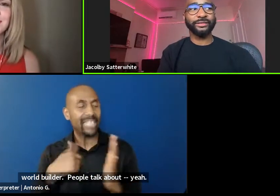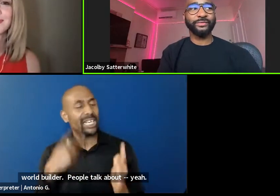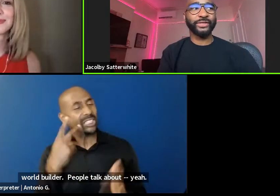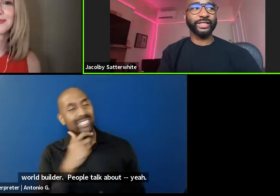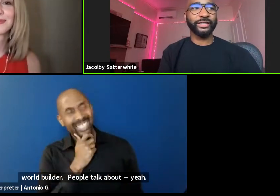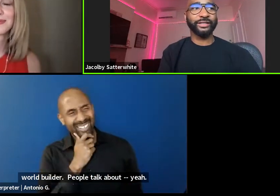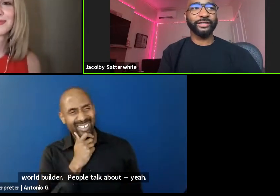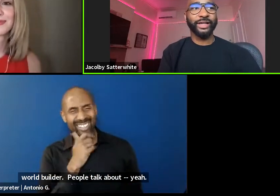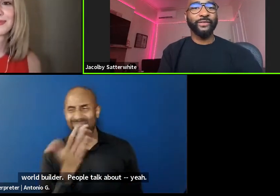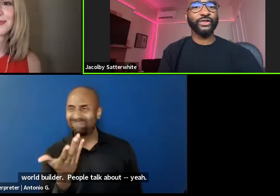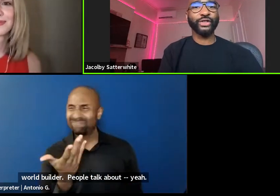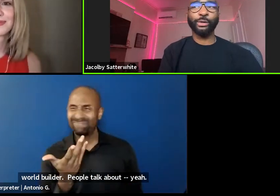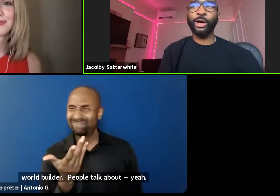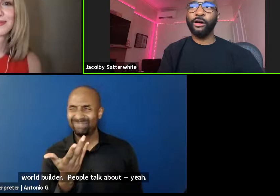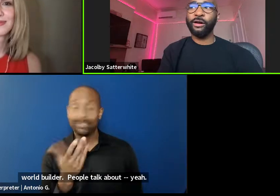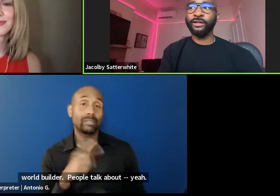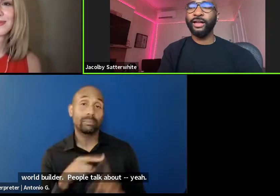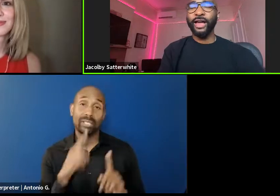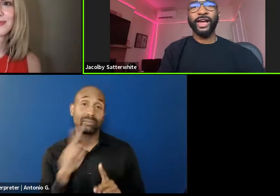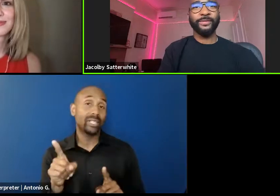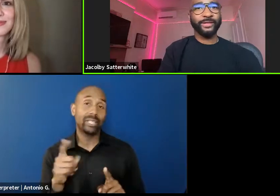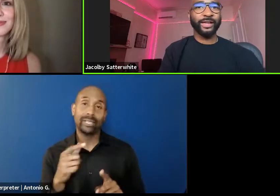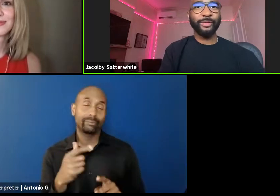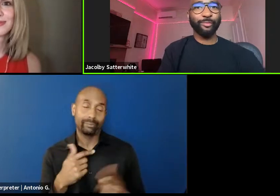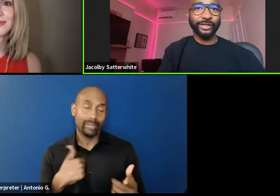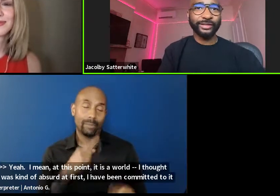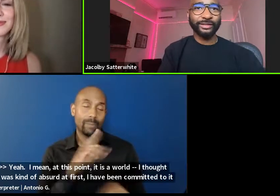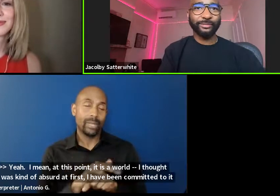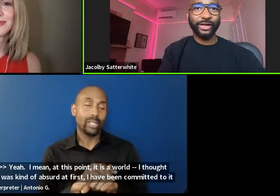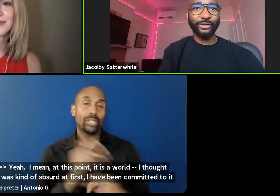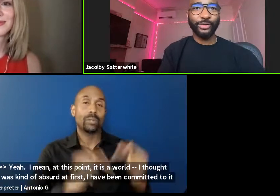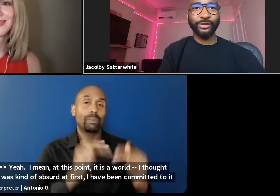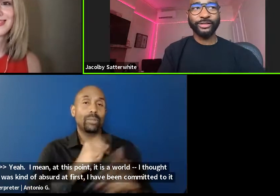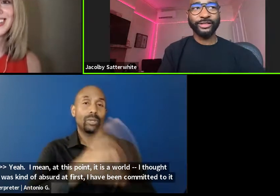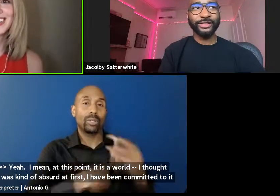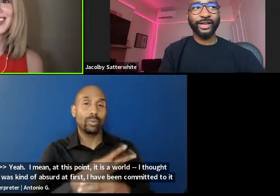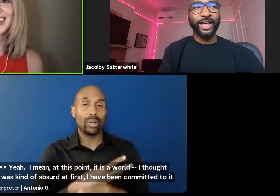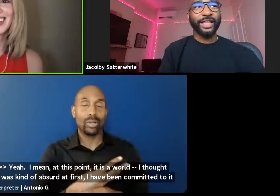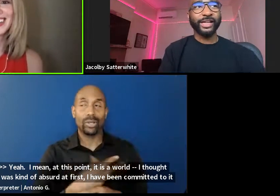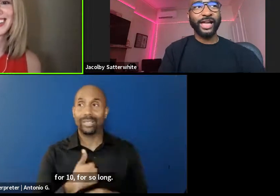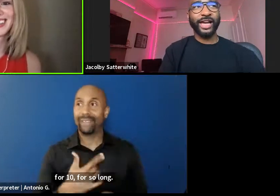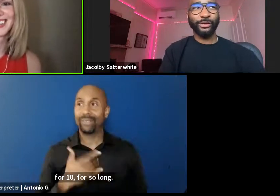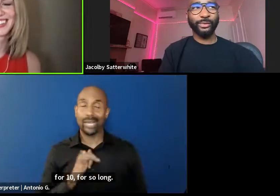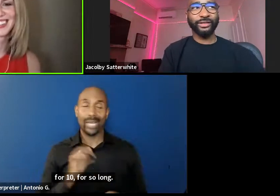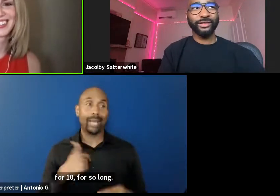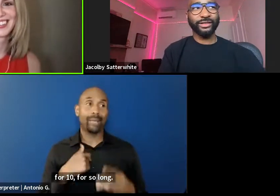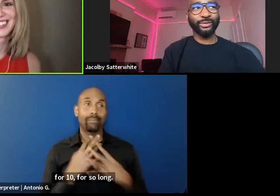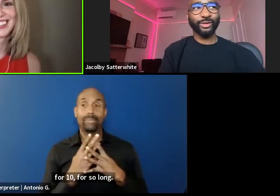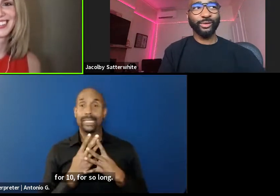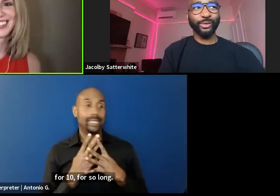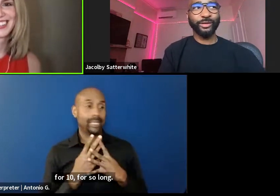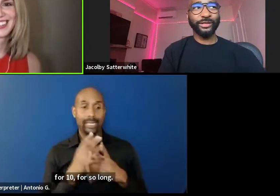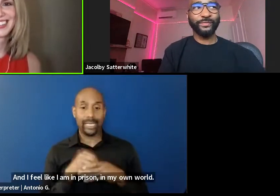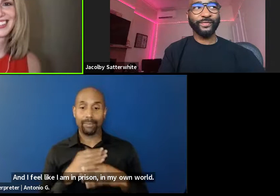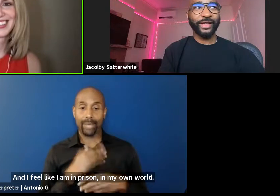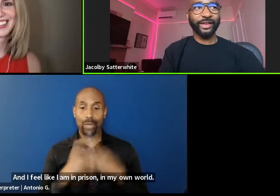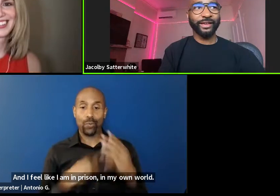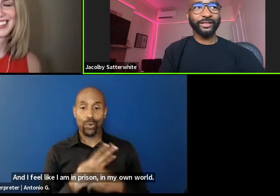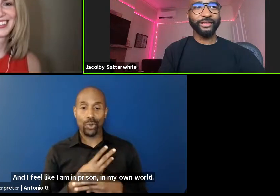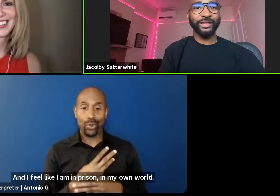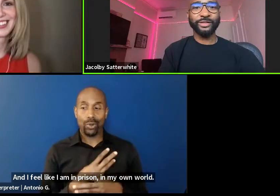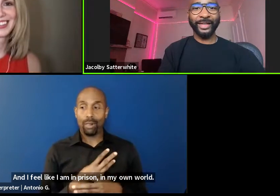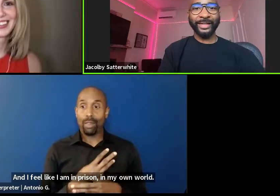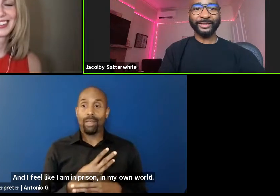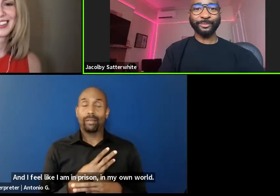it for so long. I feel like I'm in prison in my own world. And it's not, like, I kind of want to live in the real world and